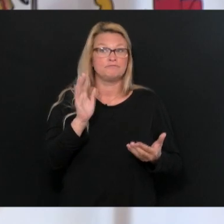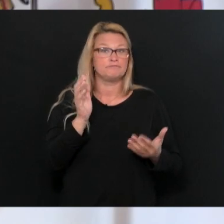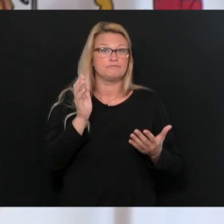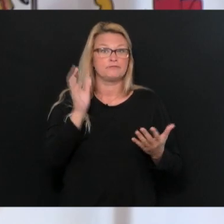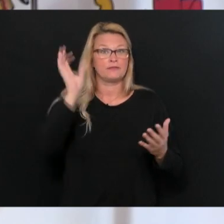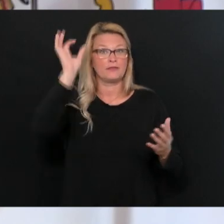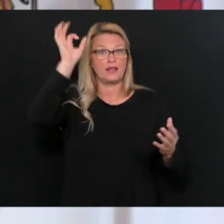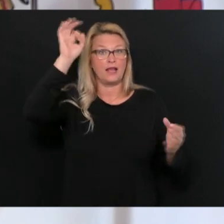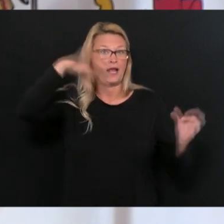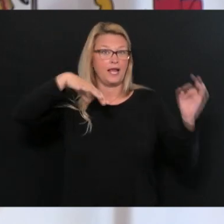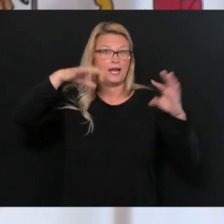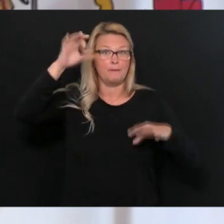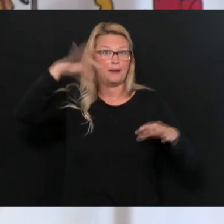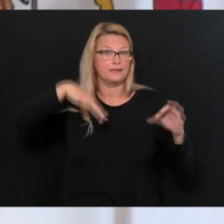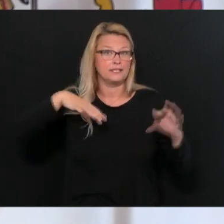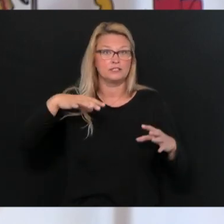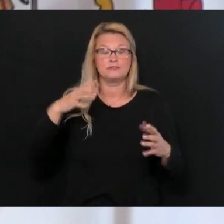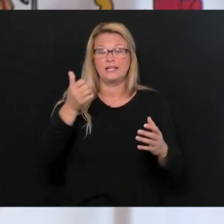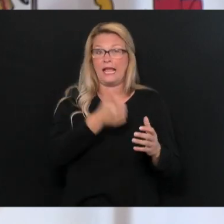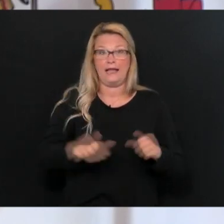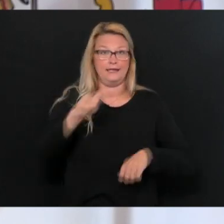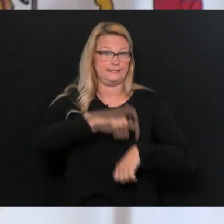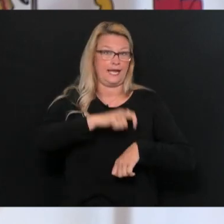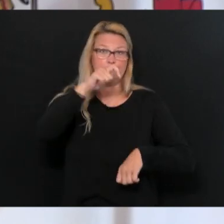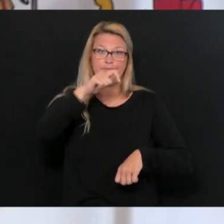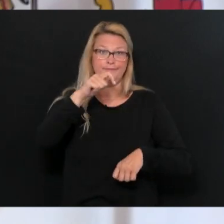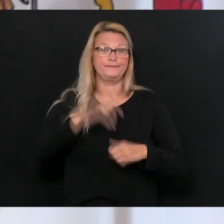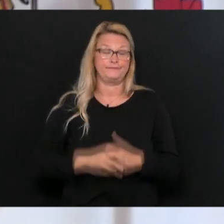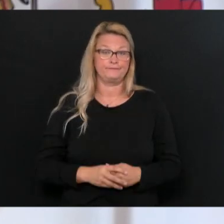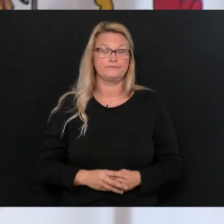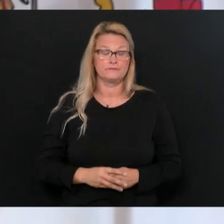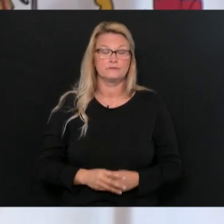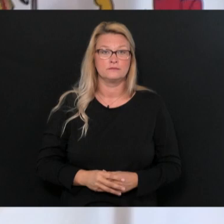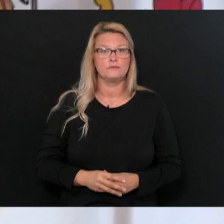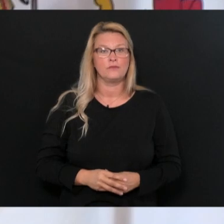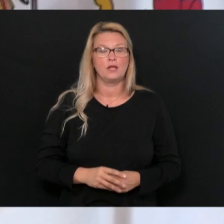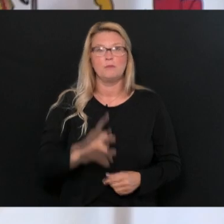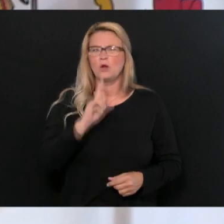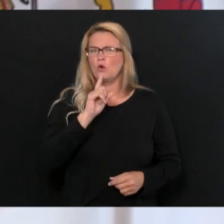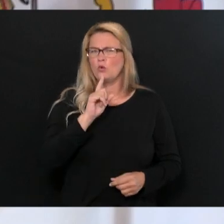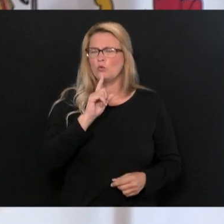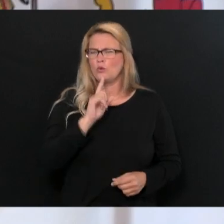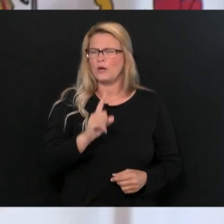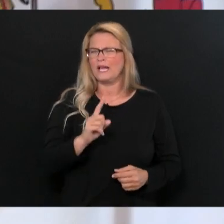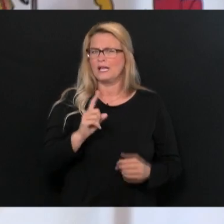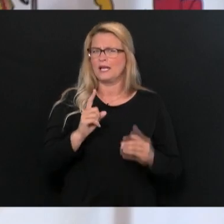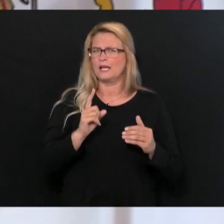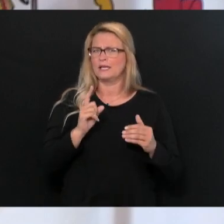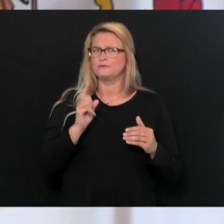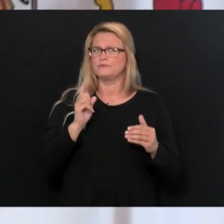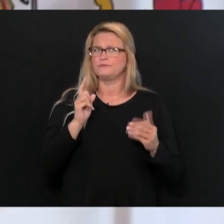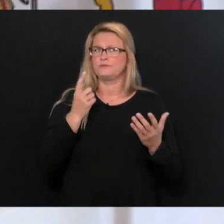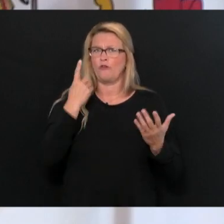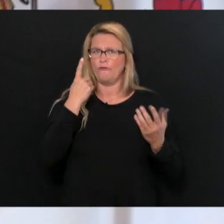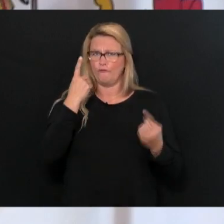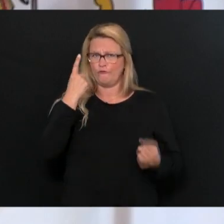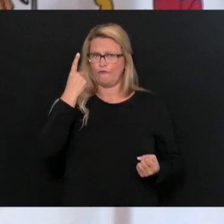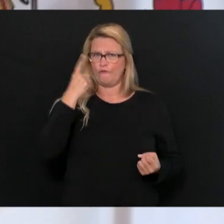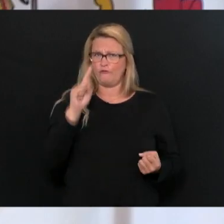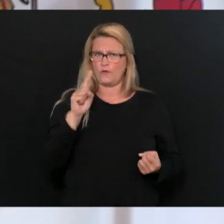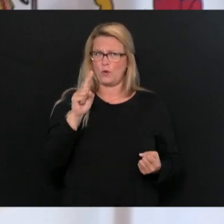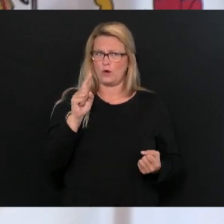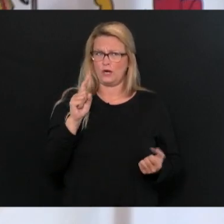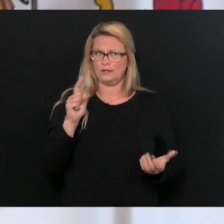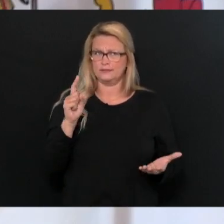either party, anytime. I really think that as we move forward with this,